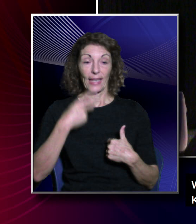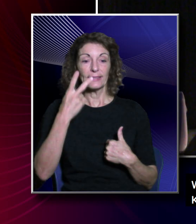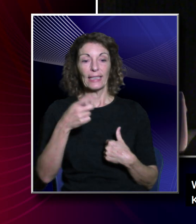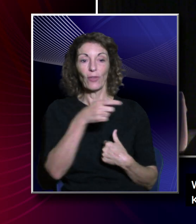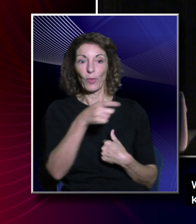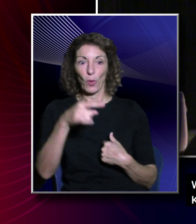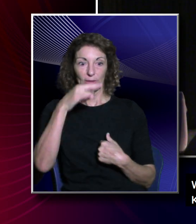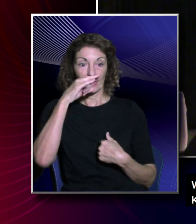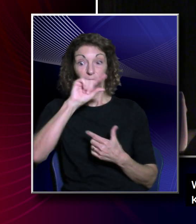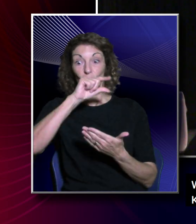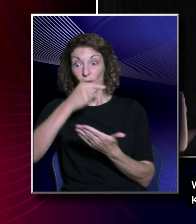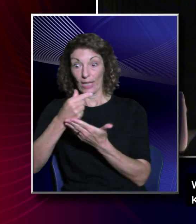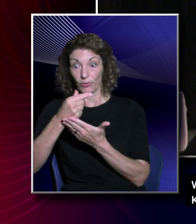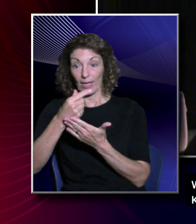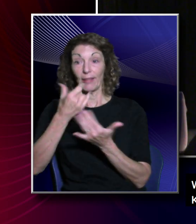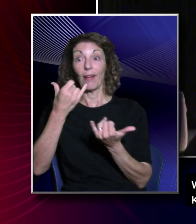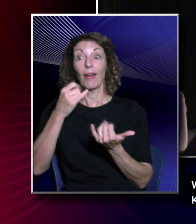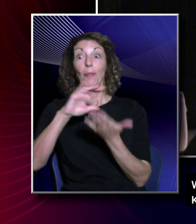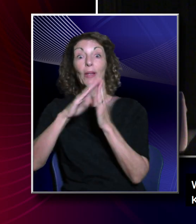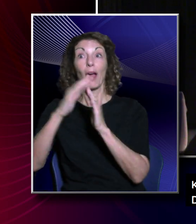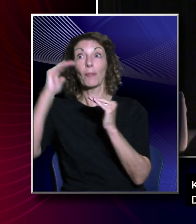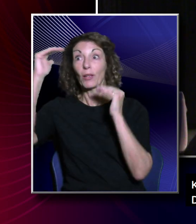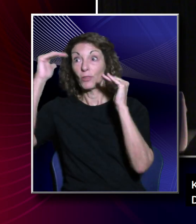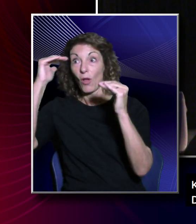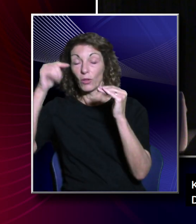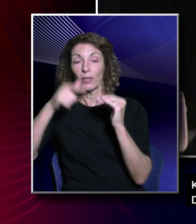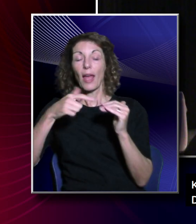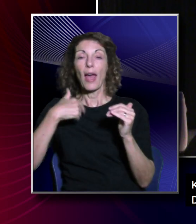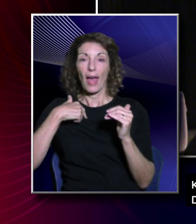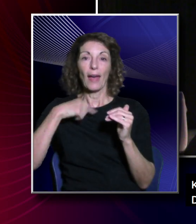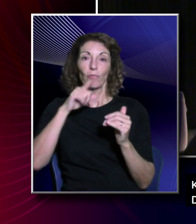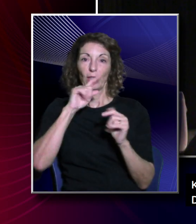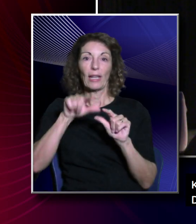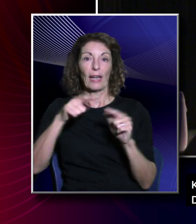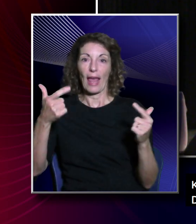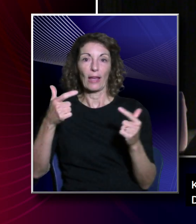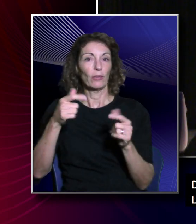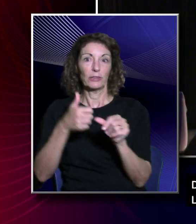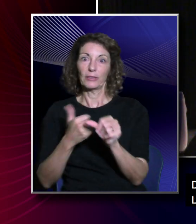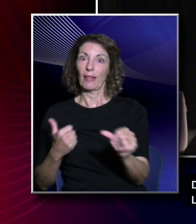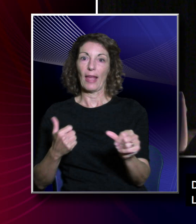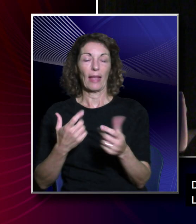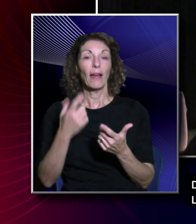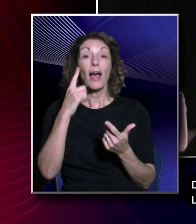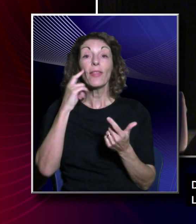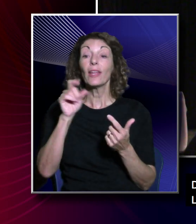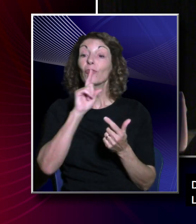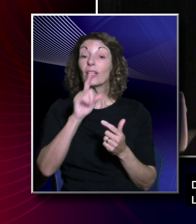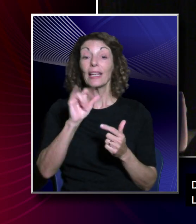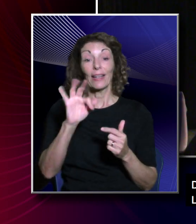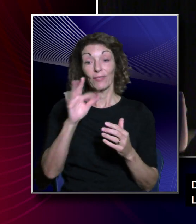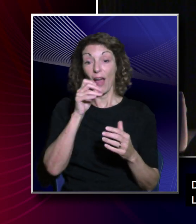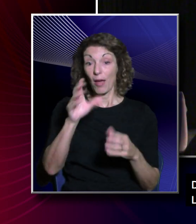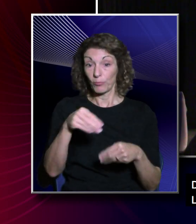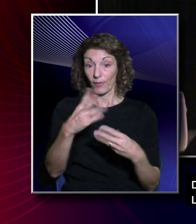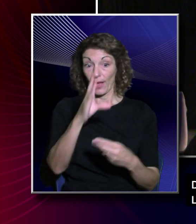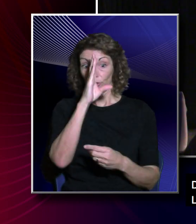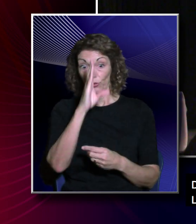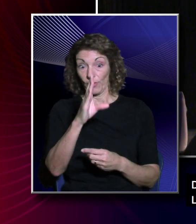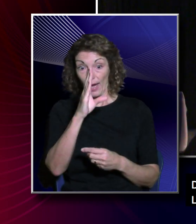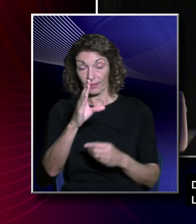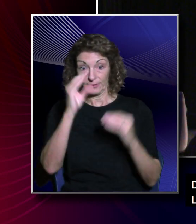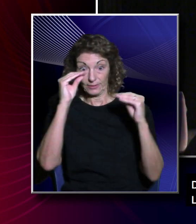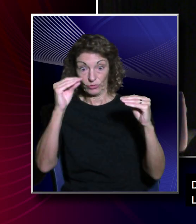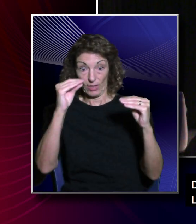that language delay, and I think we would be causing further language delay by not providing them with that direct access and